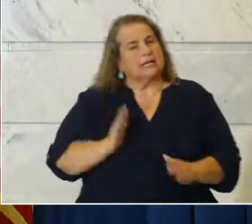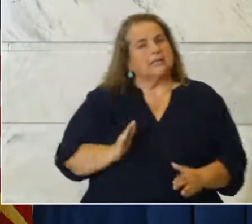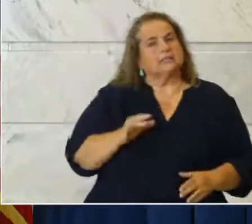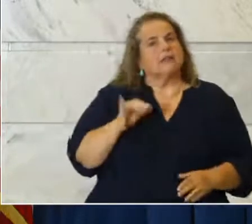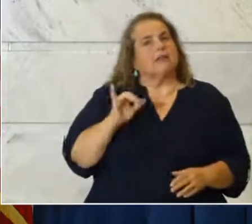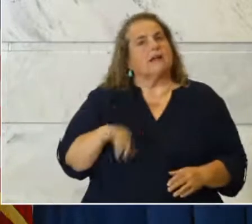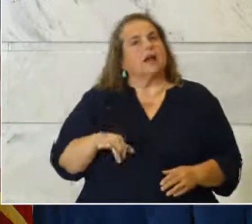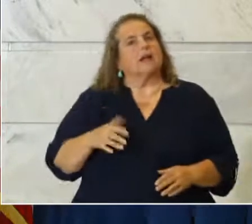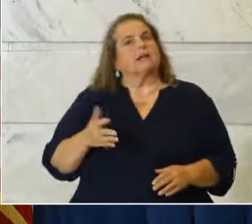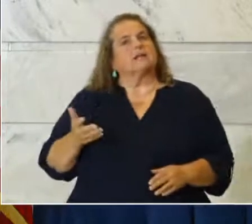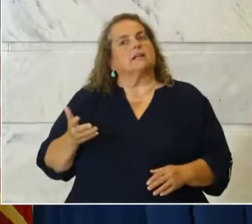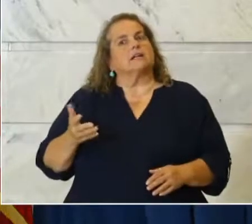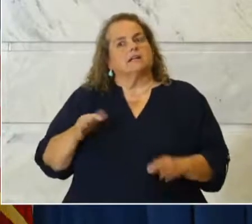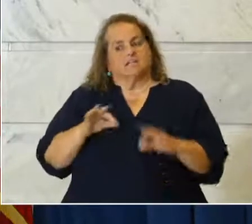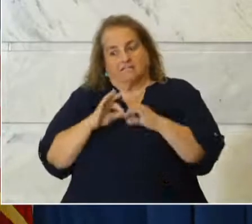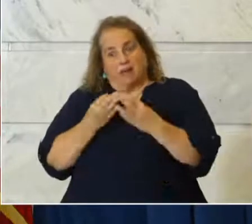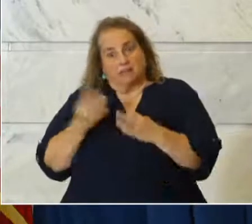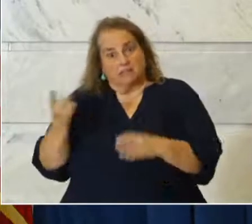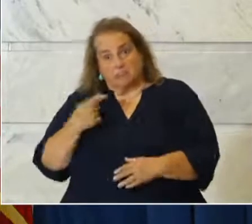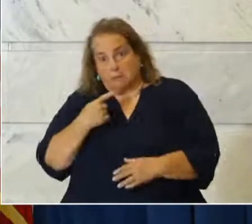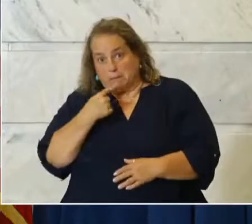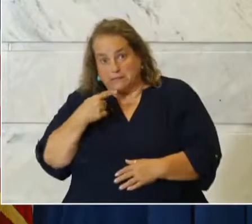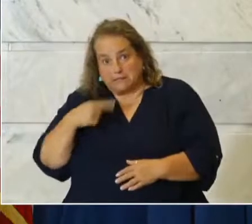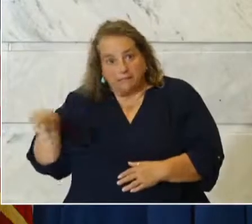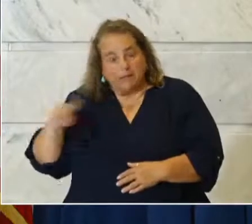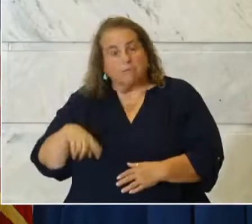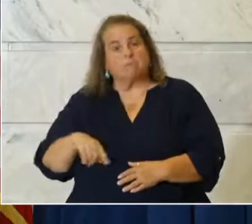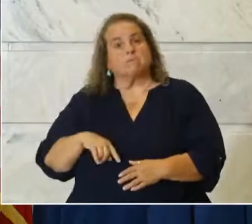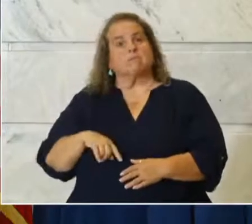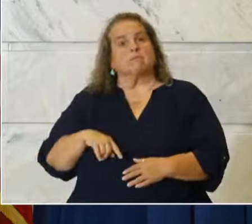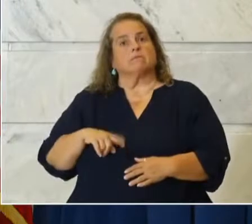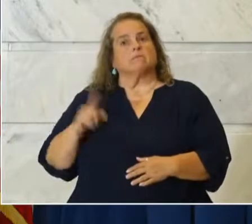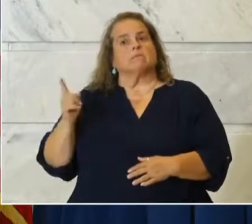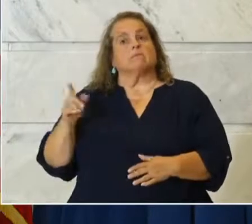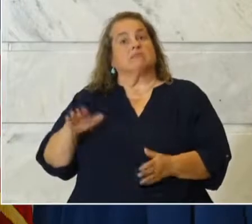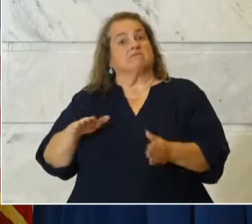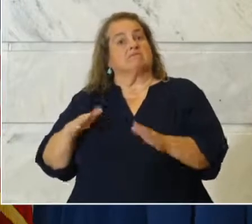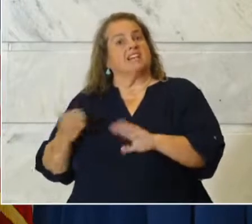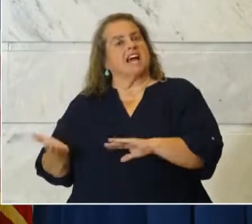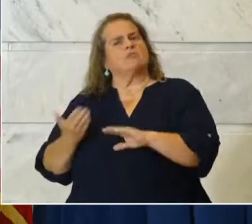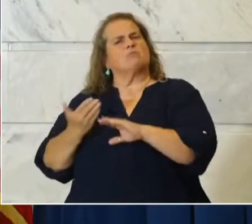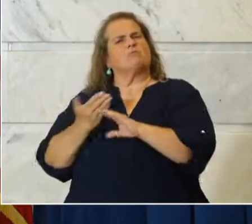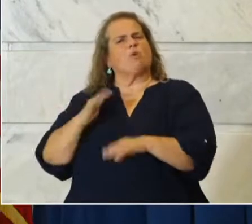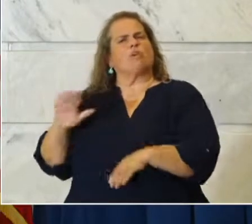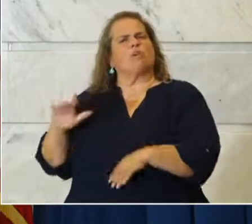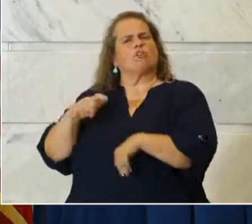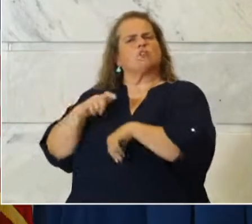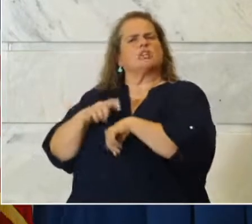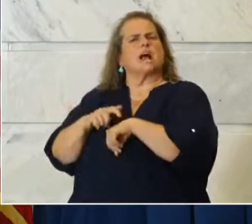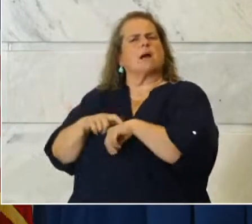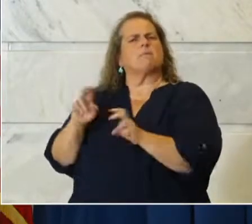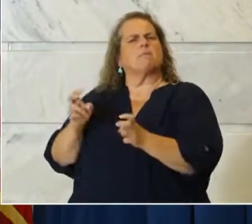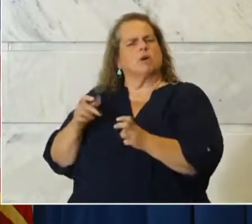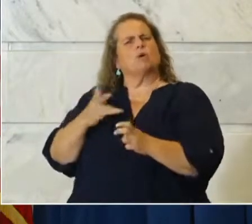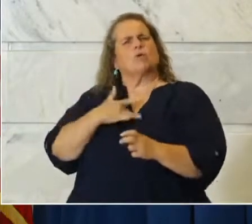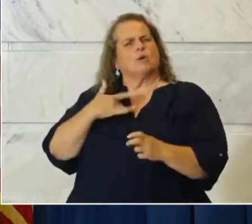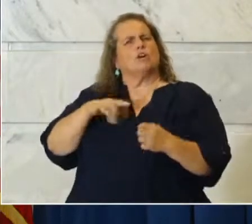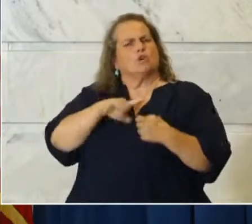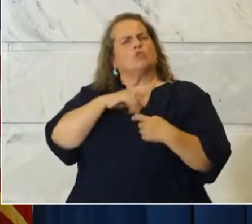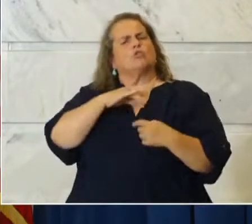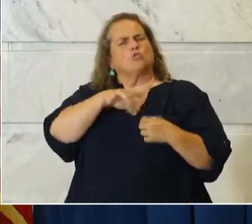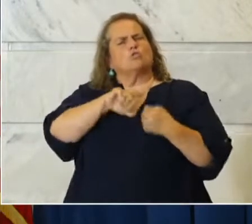that families miss them. They were taken before their time, and we should grieve with those families. Today